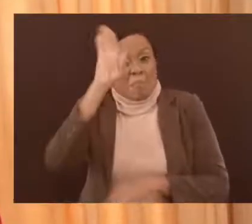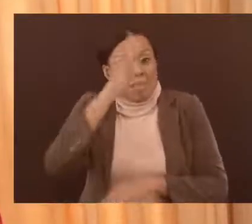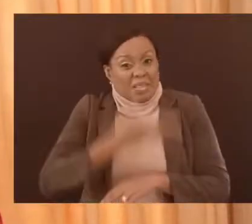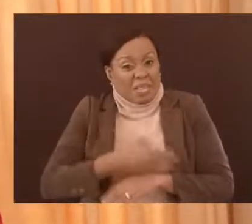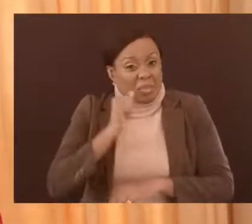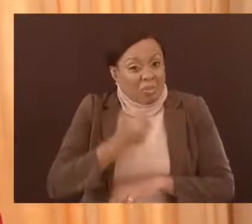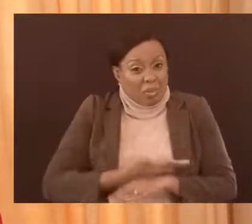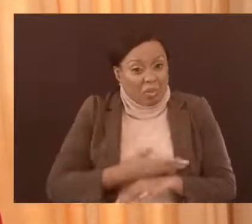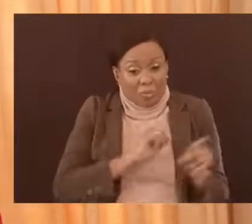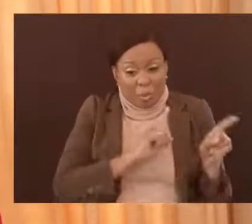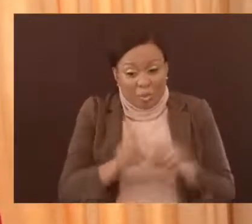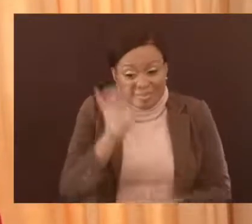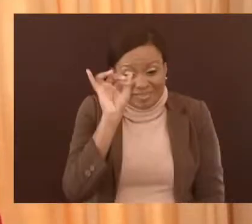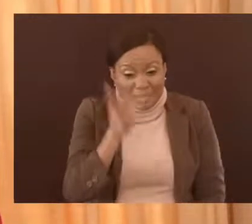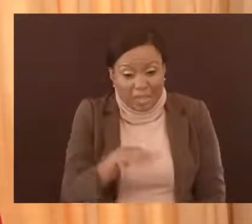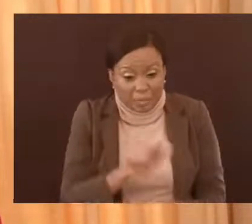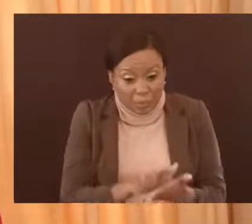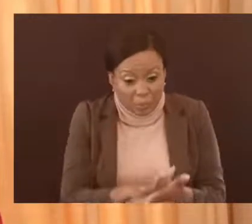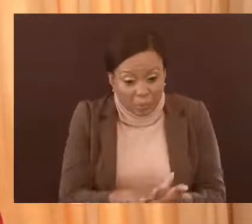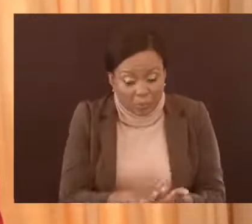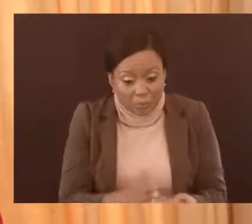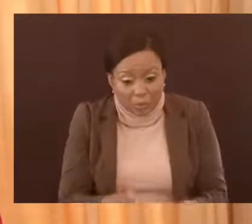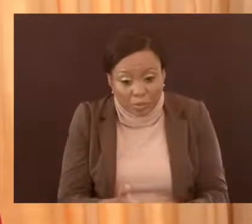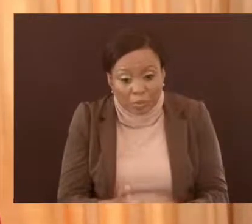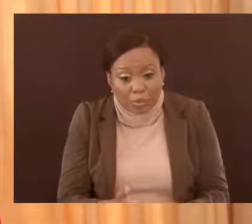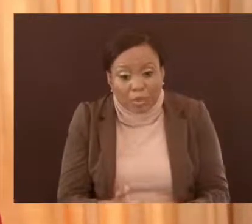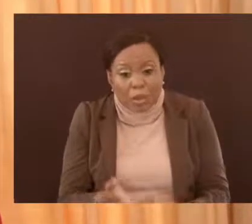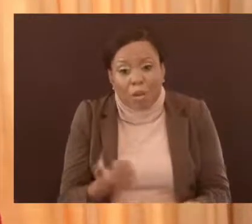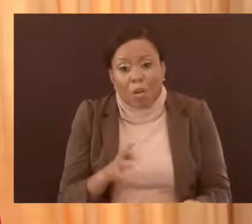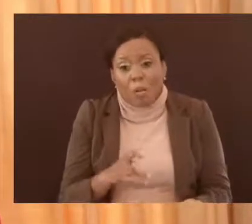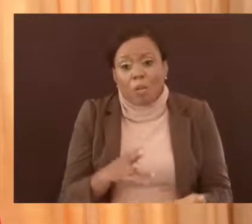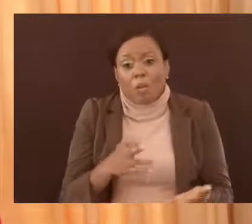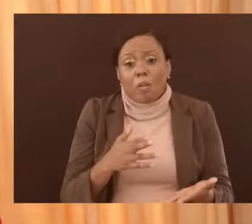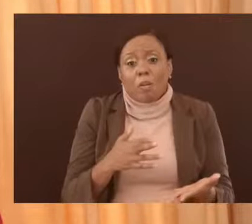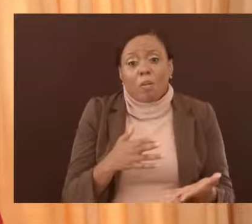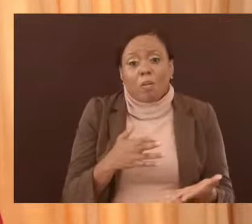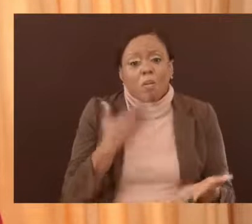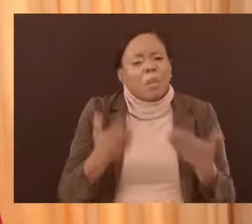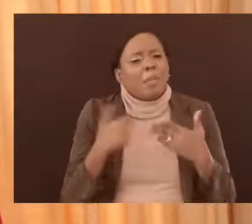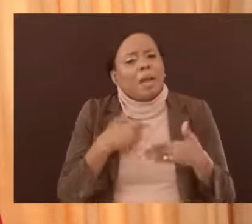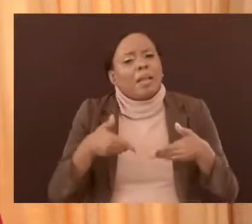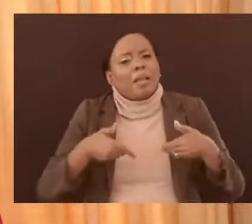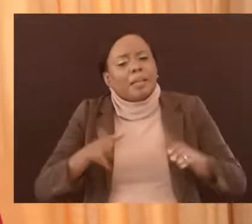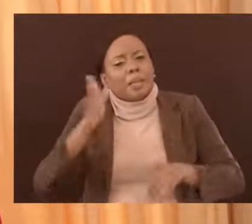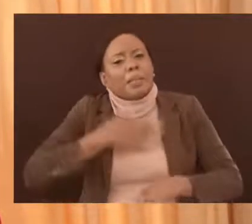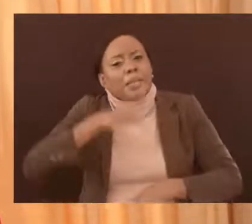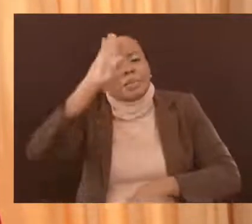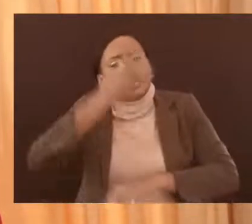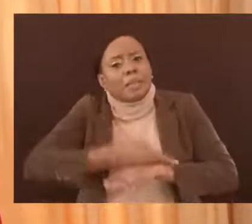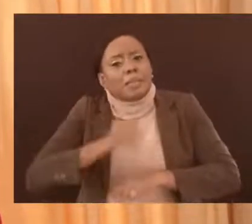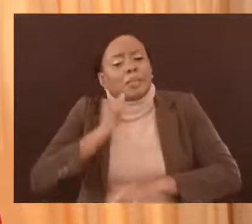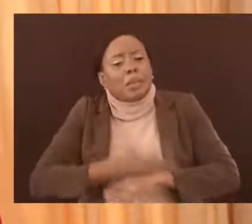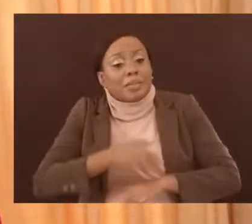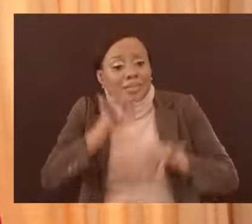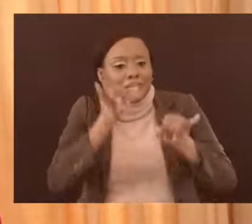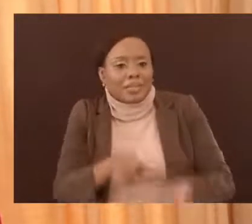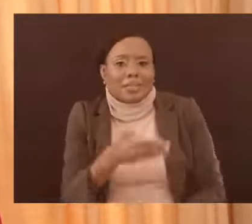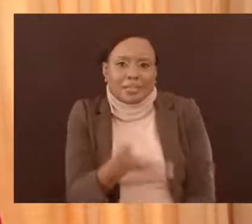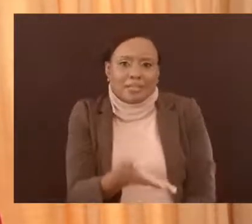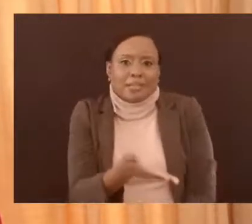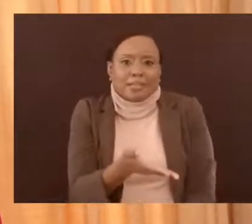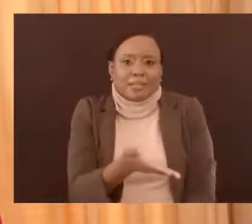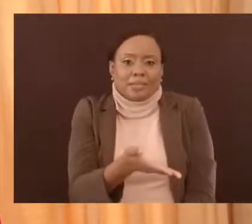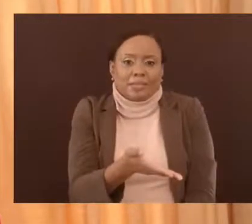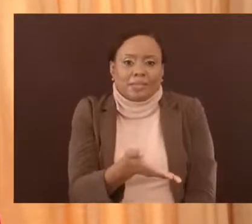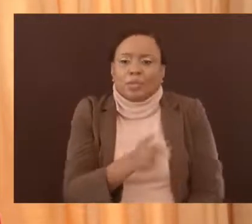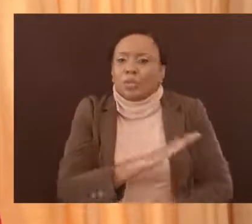passed for, because the truth is the child may actually excel or have an interest in a particular area. It therefore means that